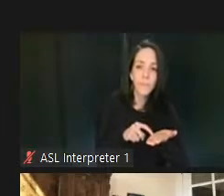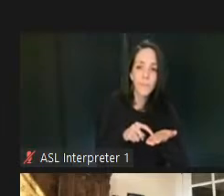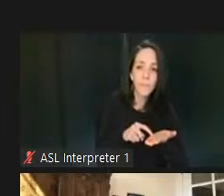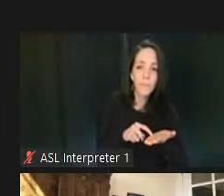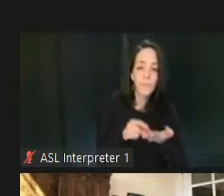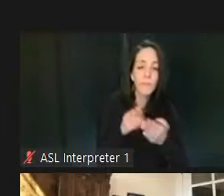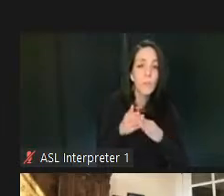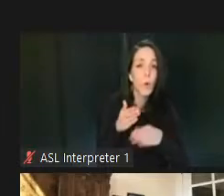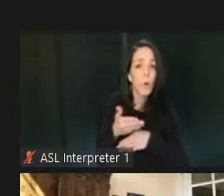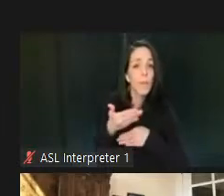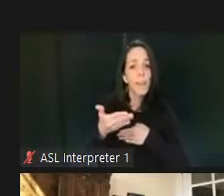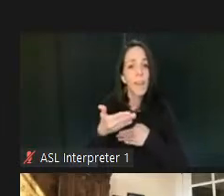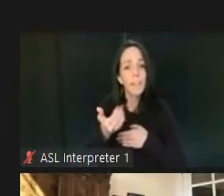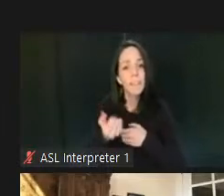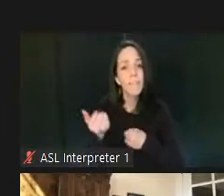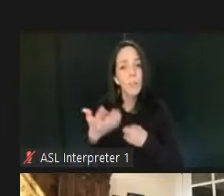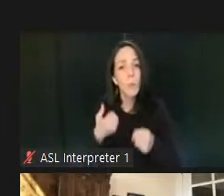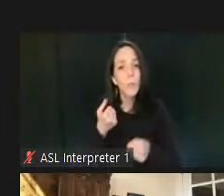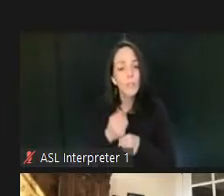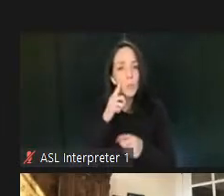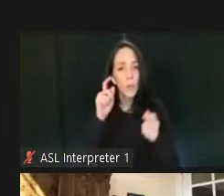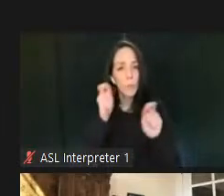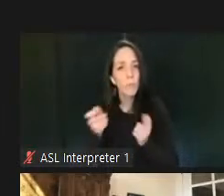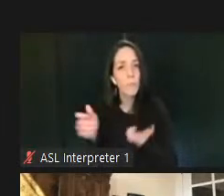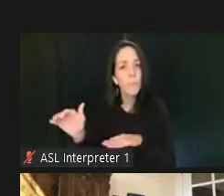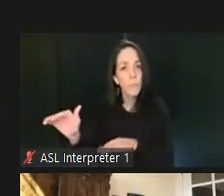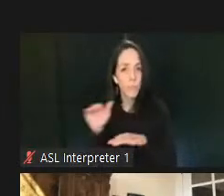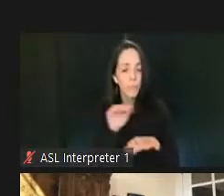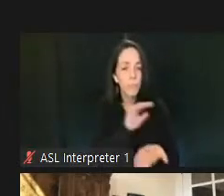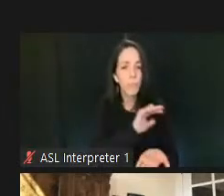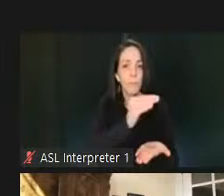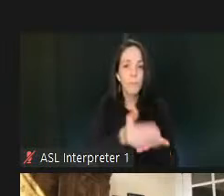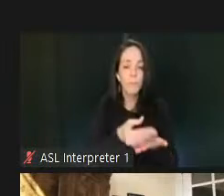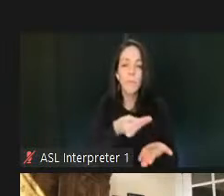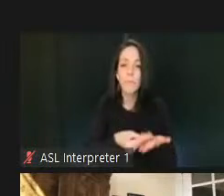years. Next slide, please.